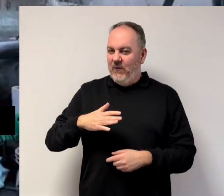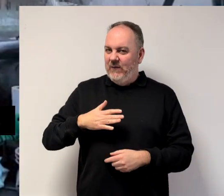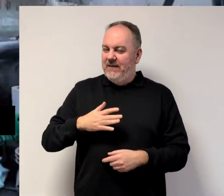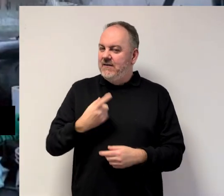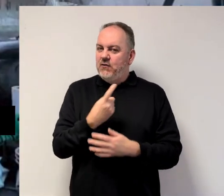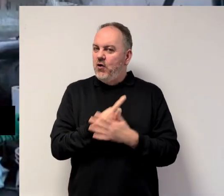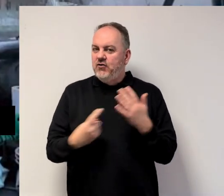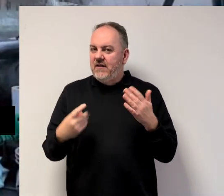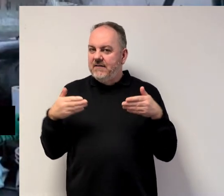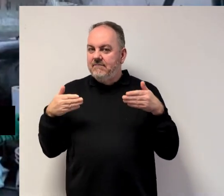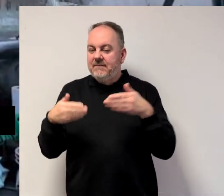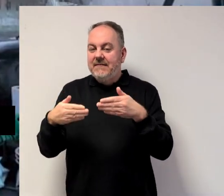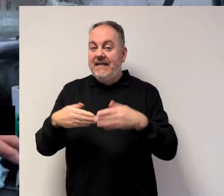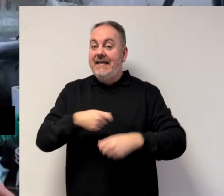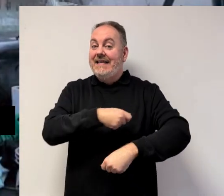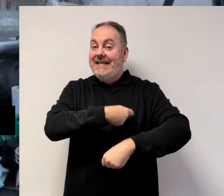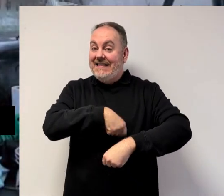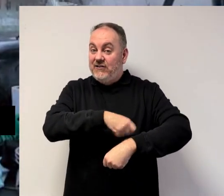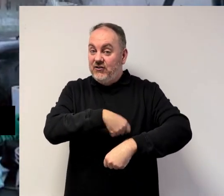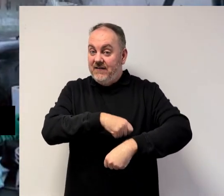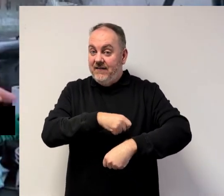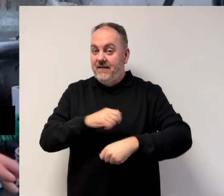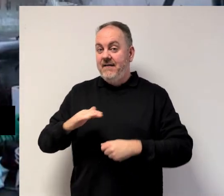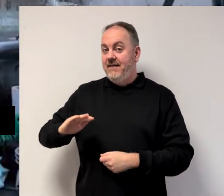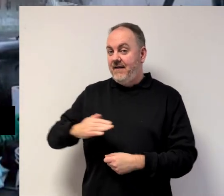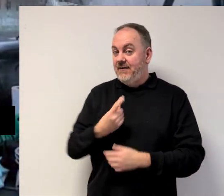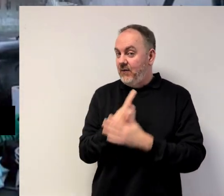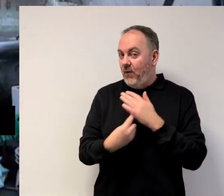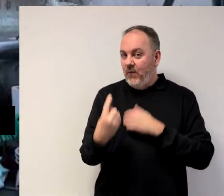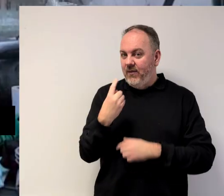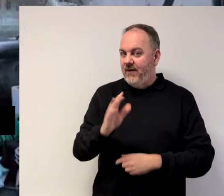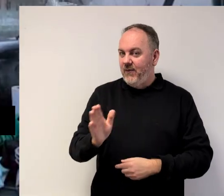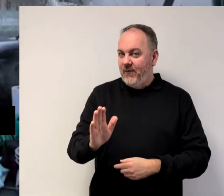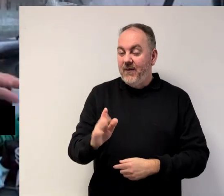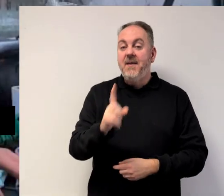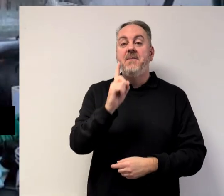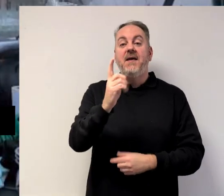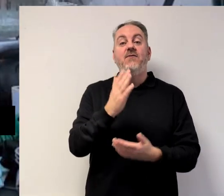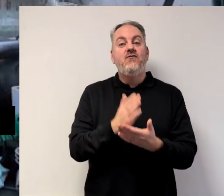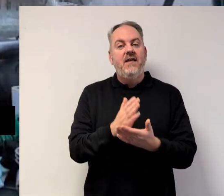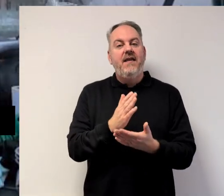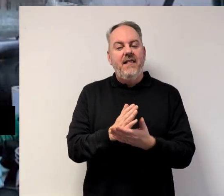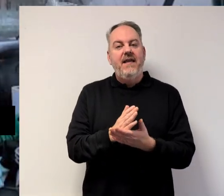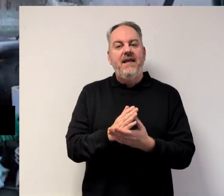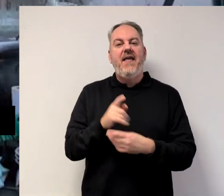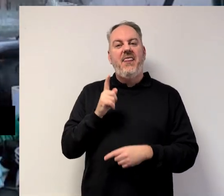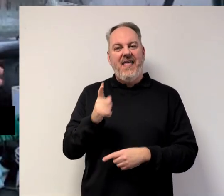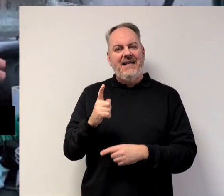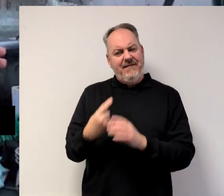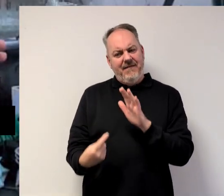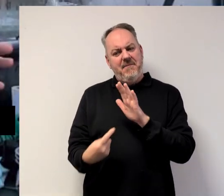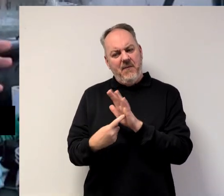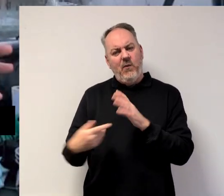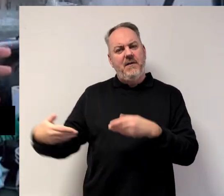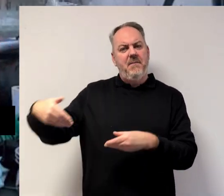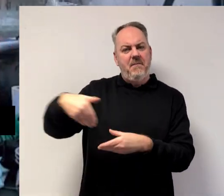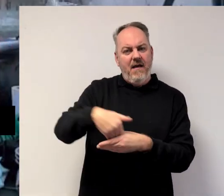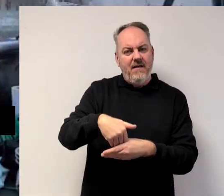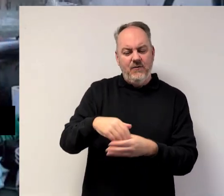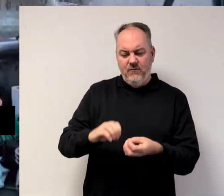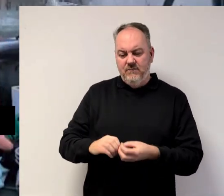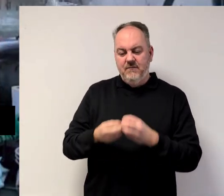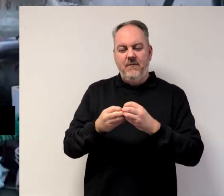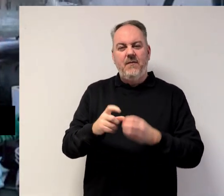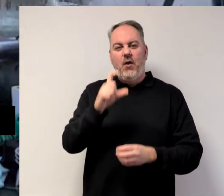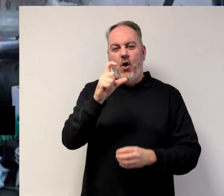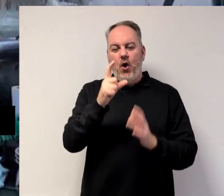kitchen garden's like the generator, the engine room. This is the compost. This is the